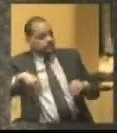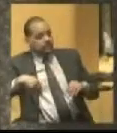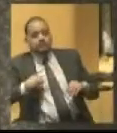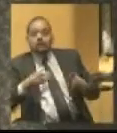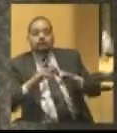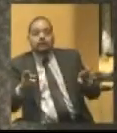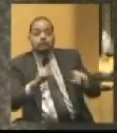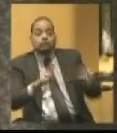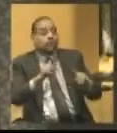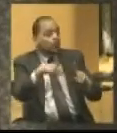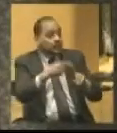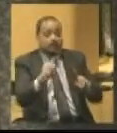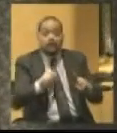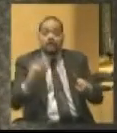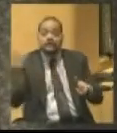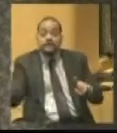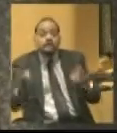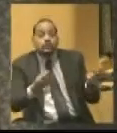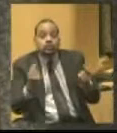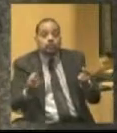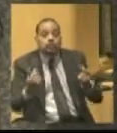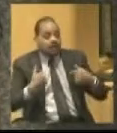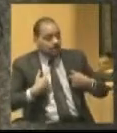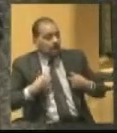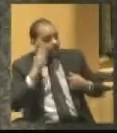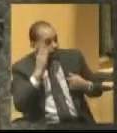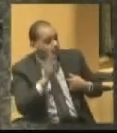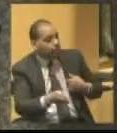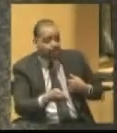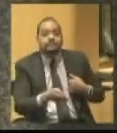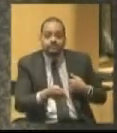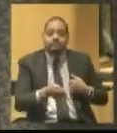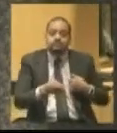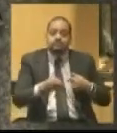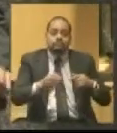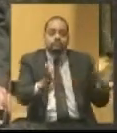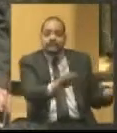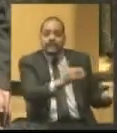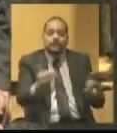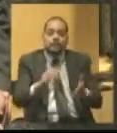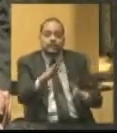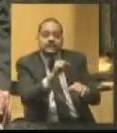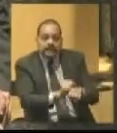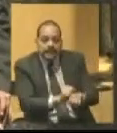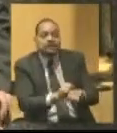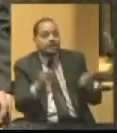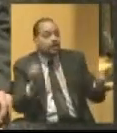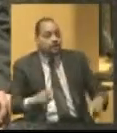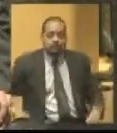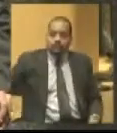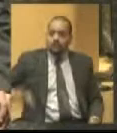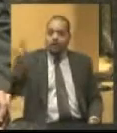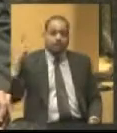Ayres then drew his revolver and continued his lecture. "Mister," one of Eldridge's daughters interrupted, "are